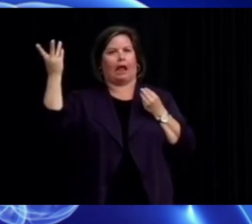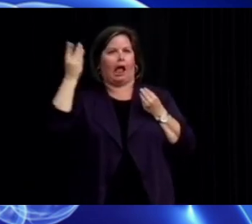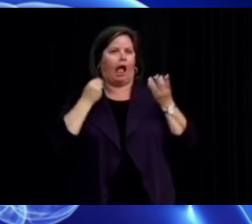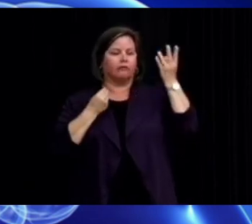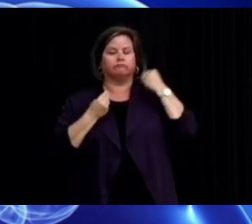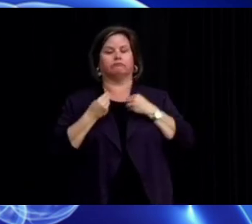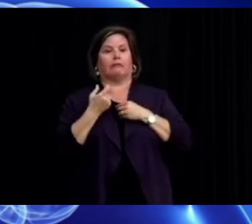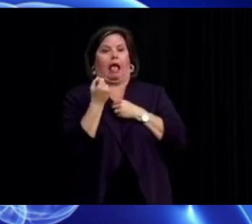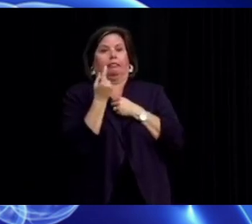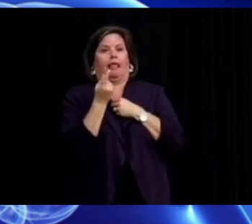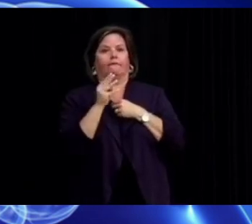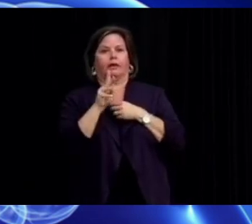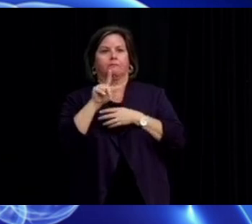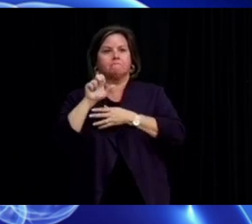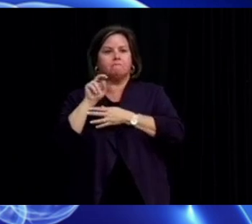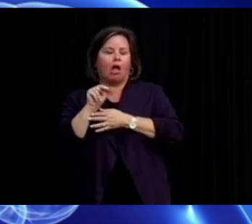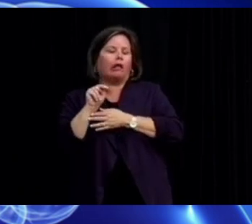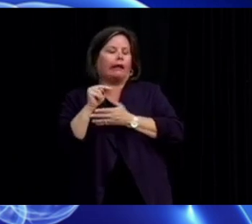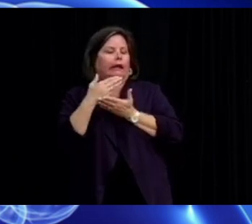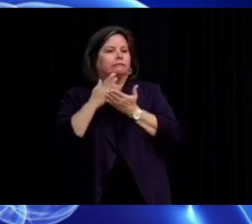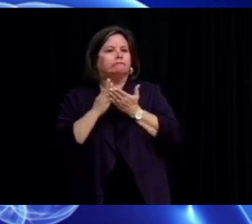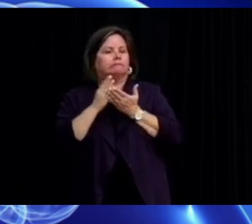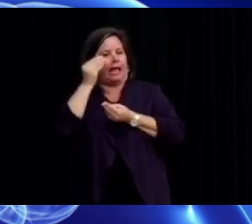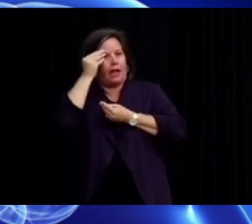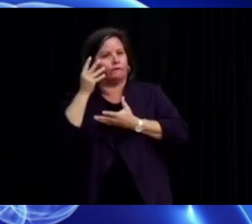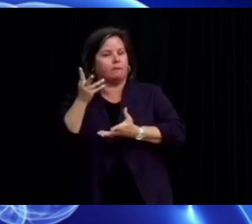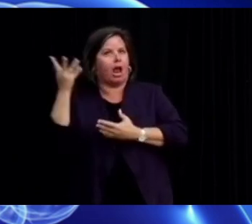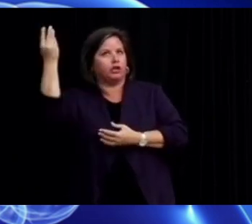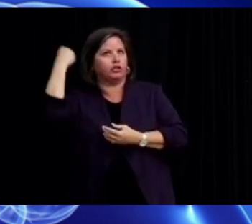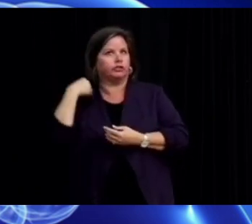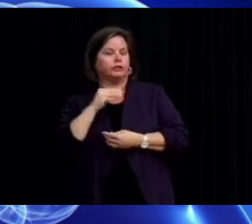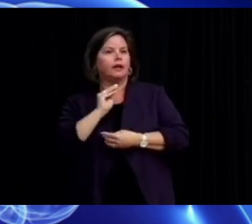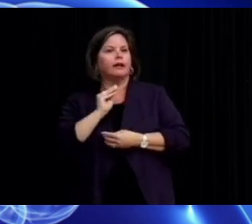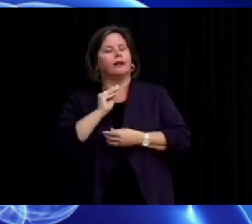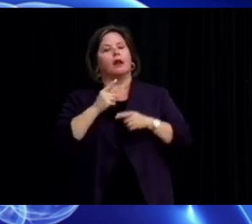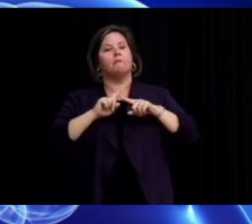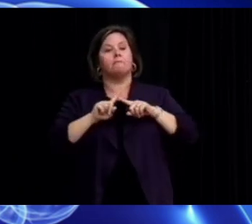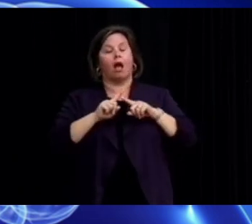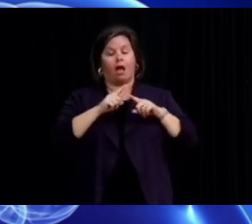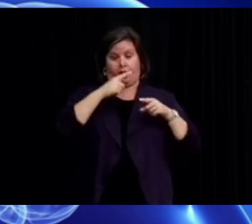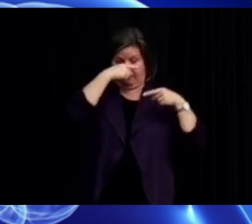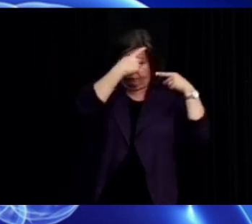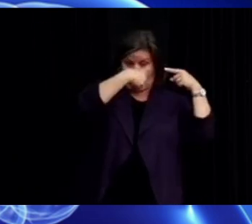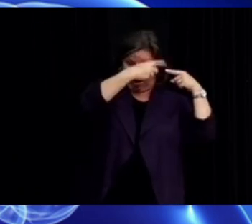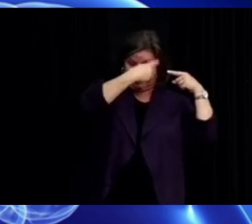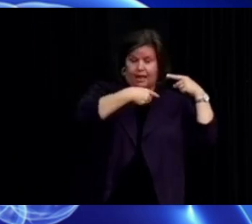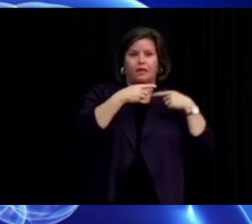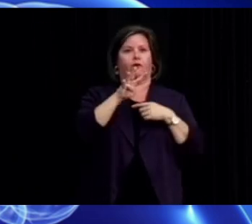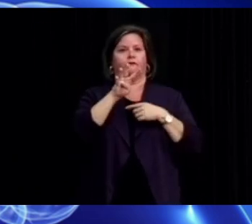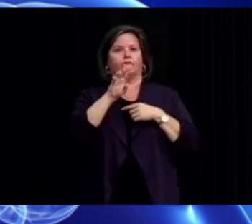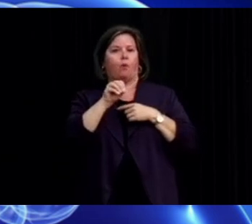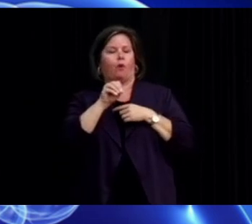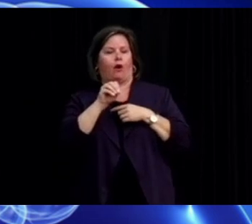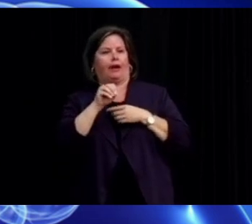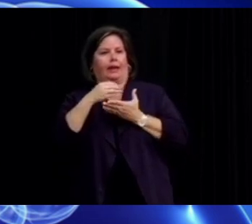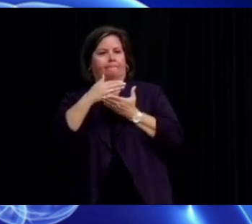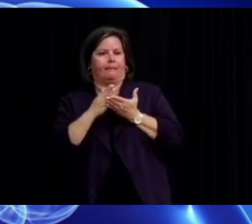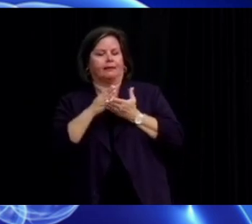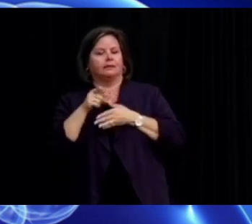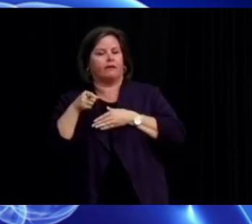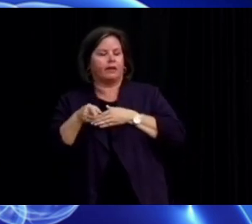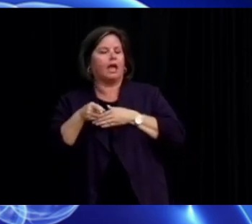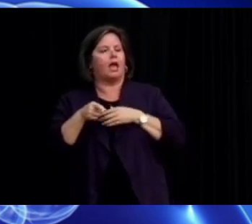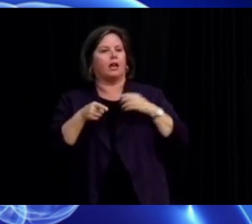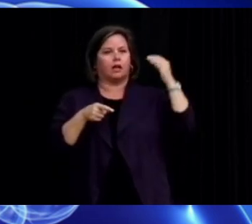11 million bits of information at a time, but is really only processing 40 bits of that information